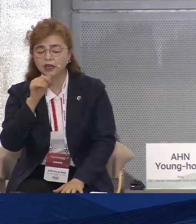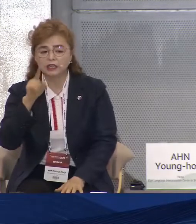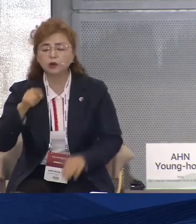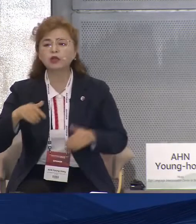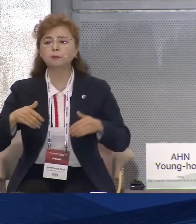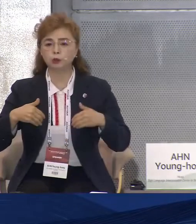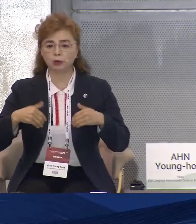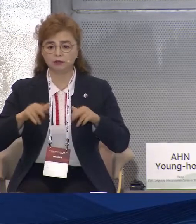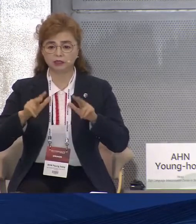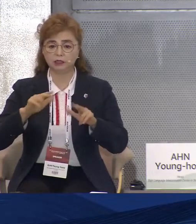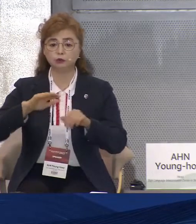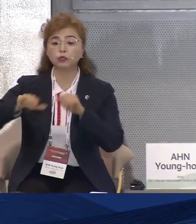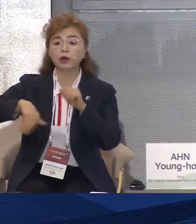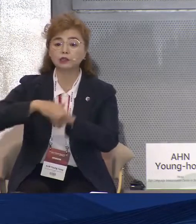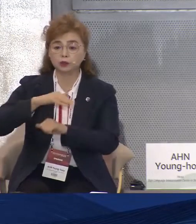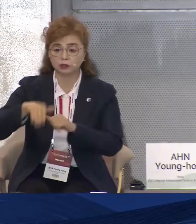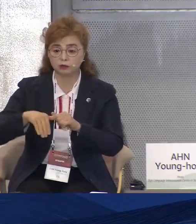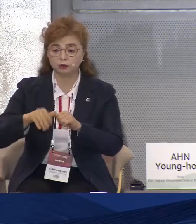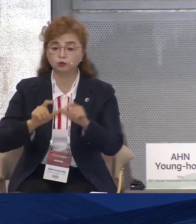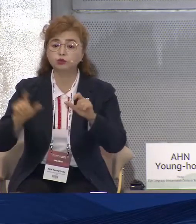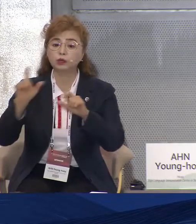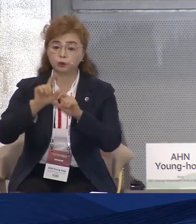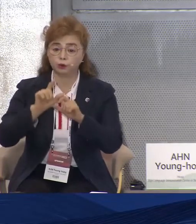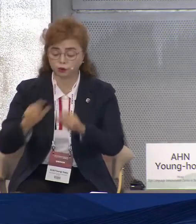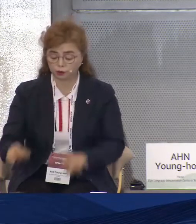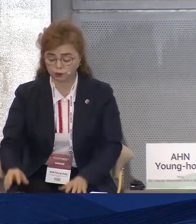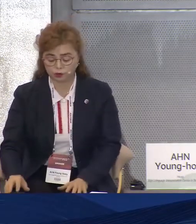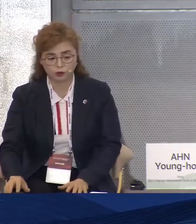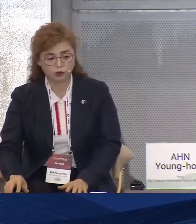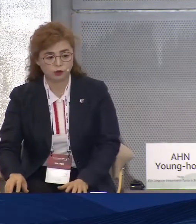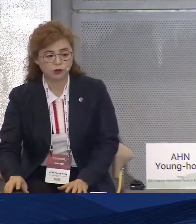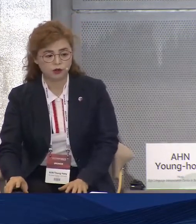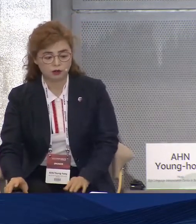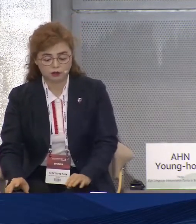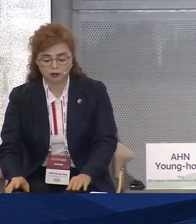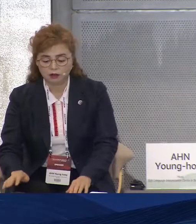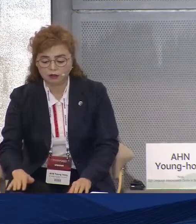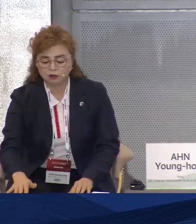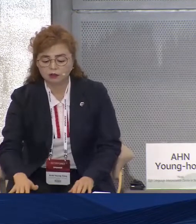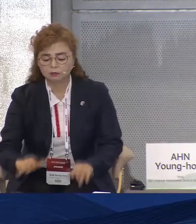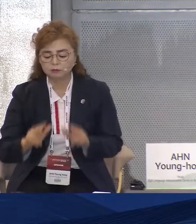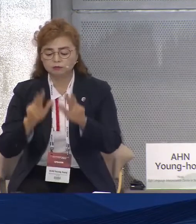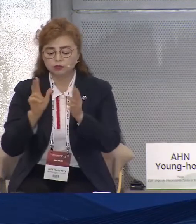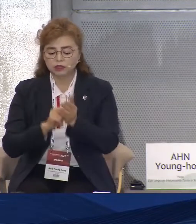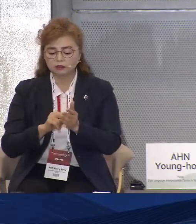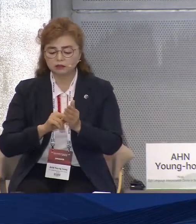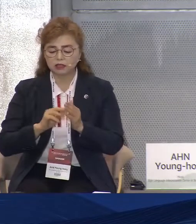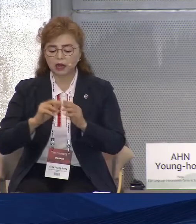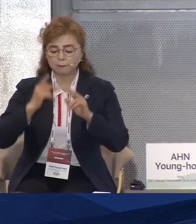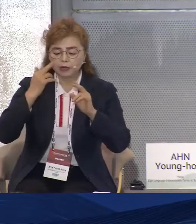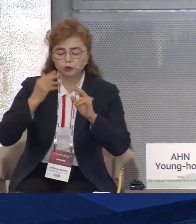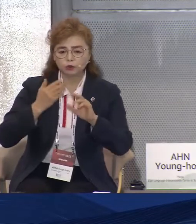TV. So we need that. We need these things in our circumstance.